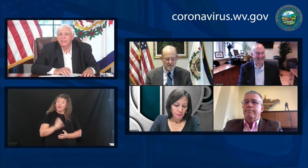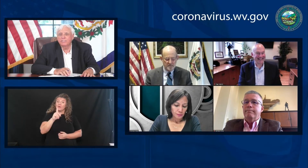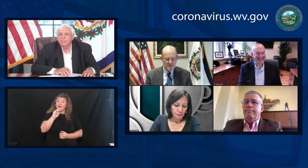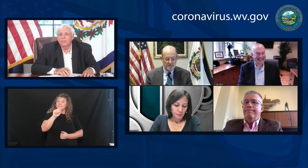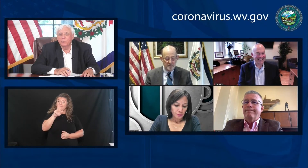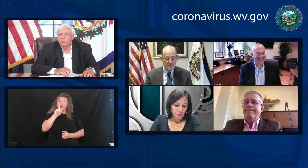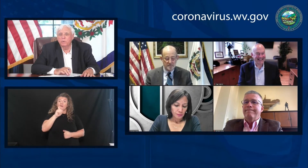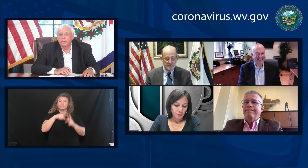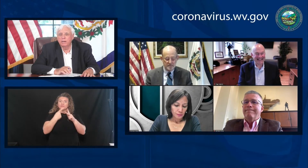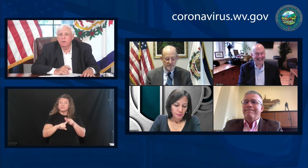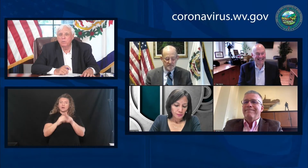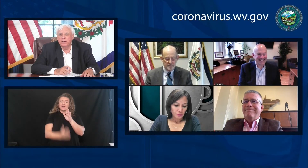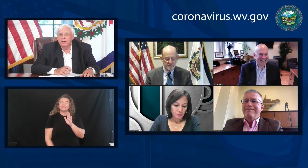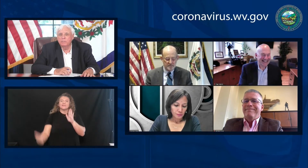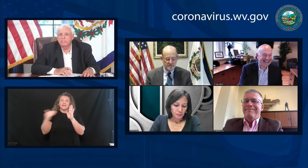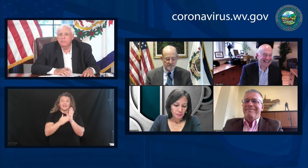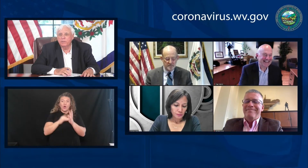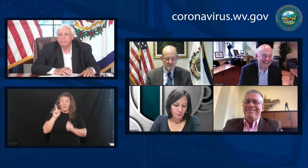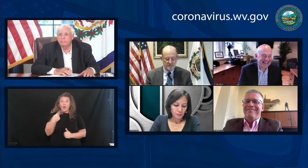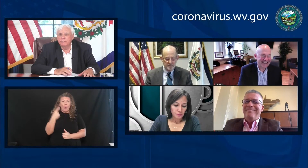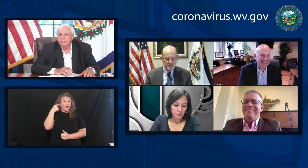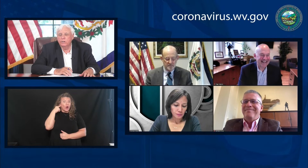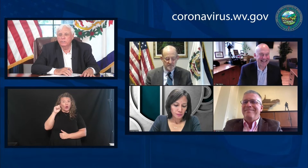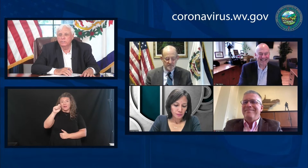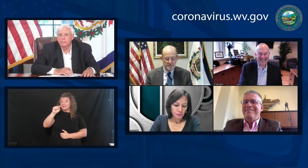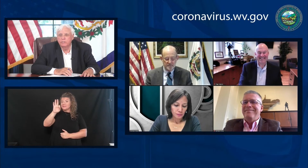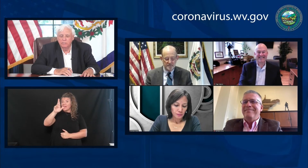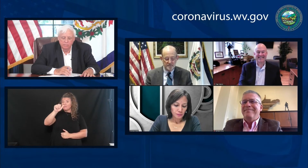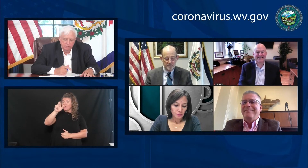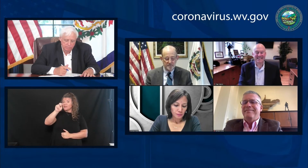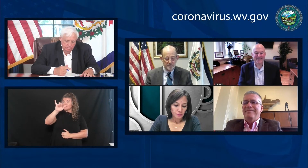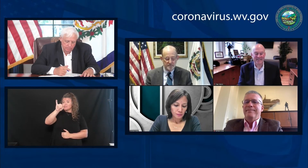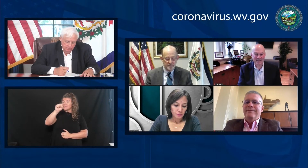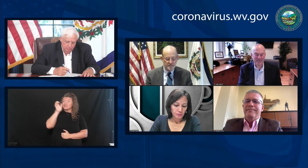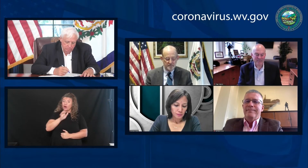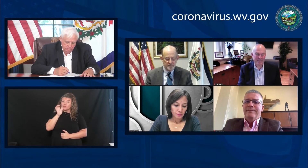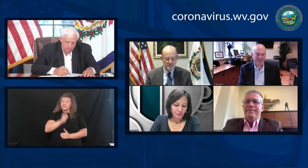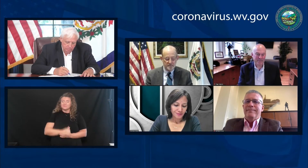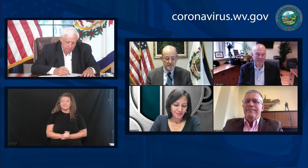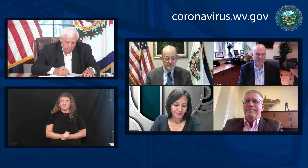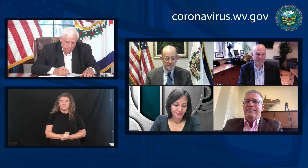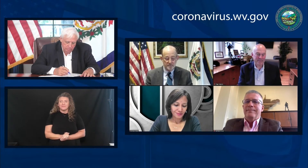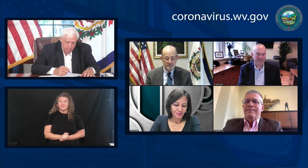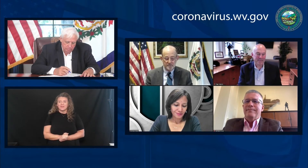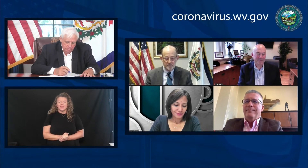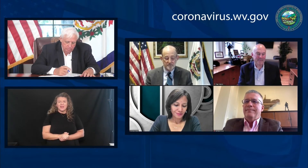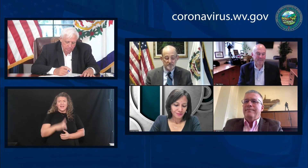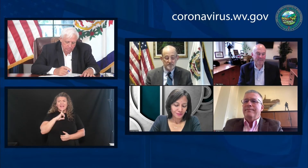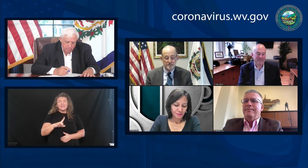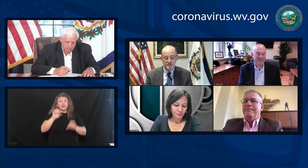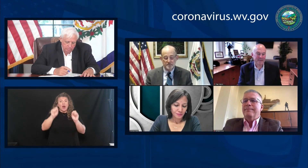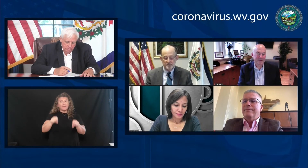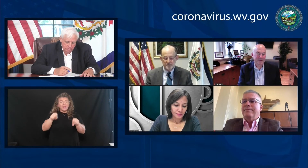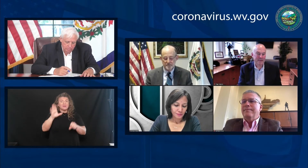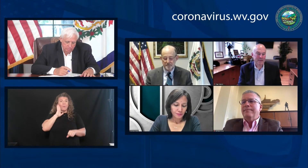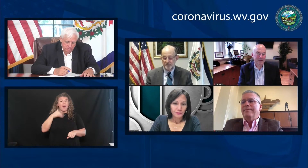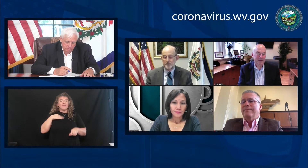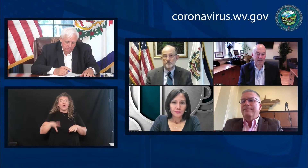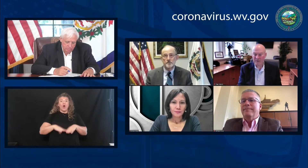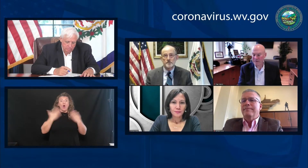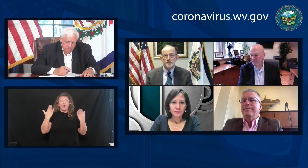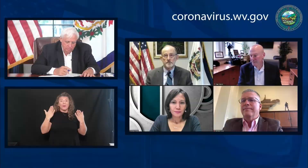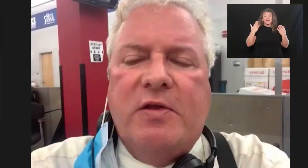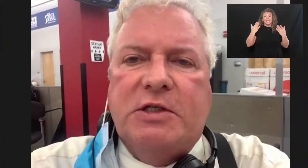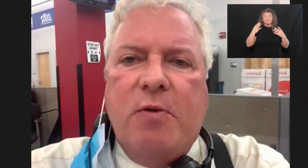You got to start it one more time. All we got was St. Francis in Charleston. Well, is there a possibility we're going to have to open a